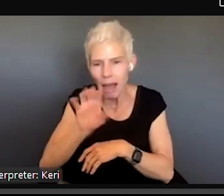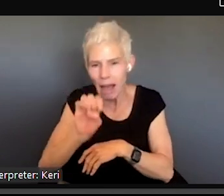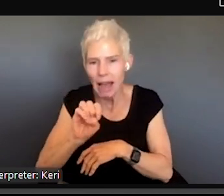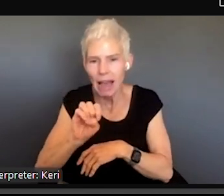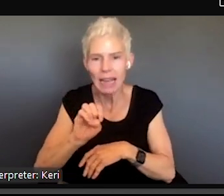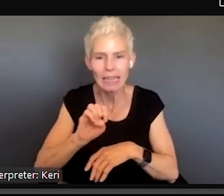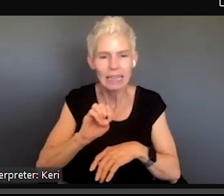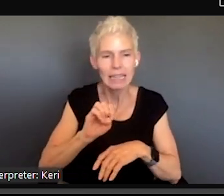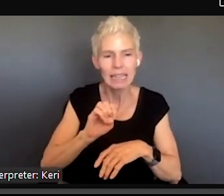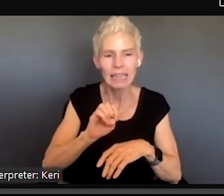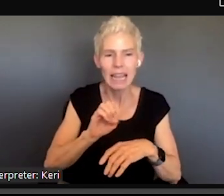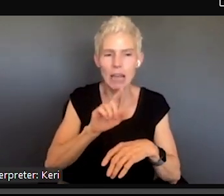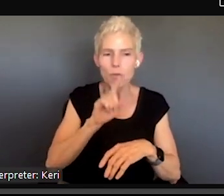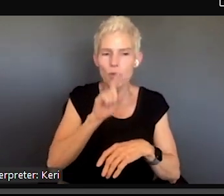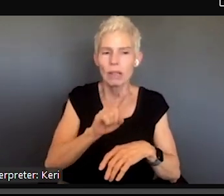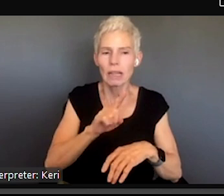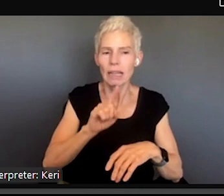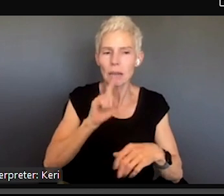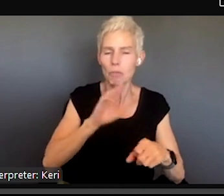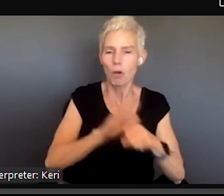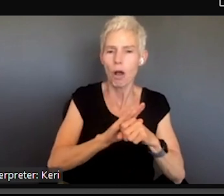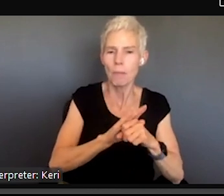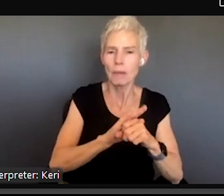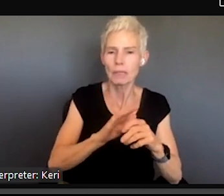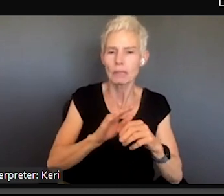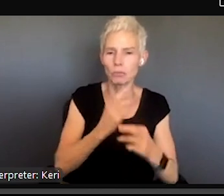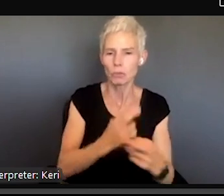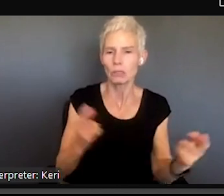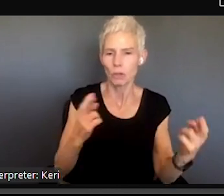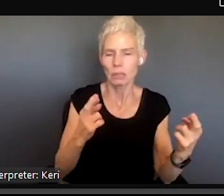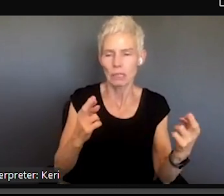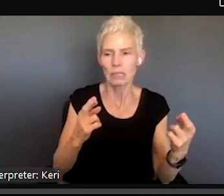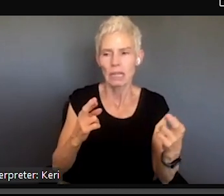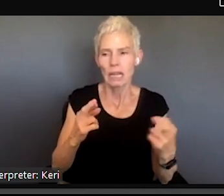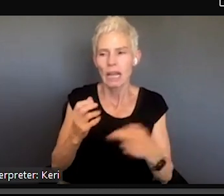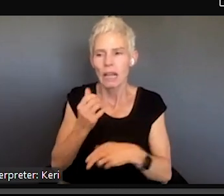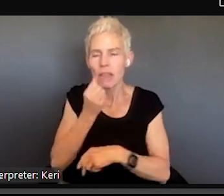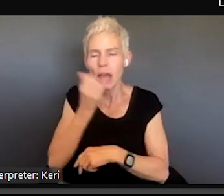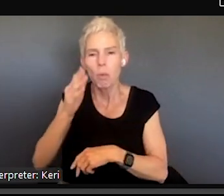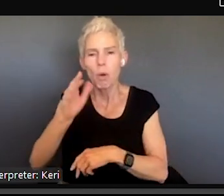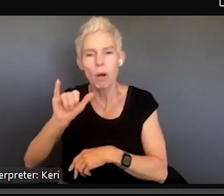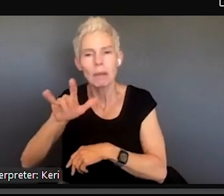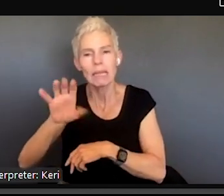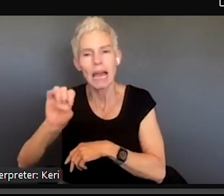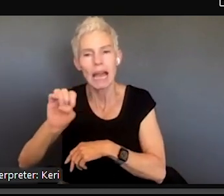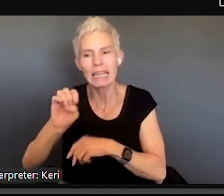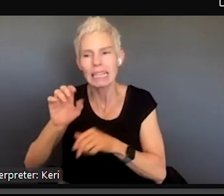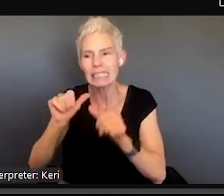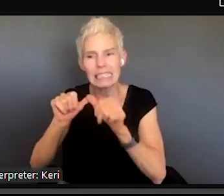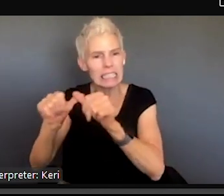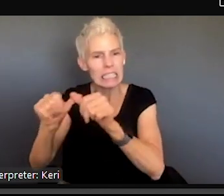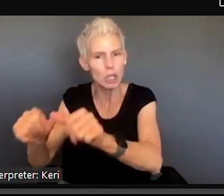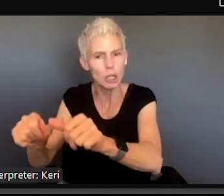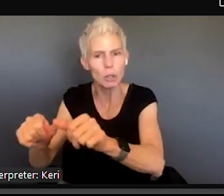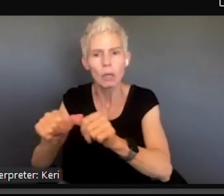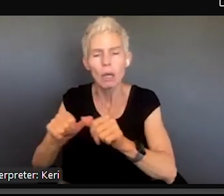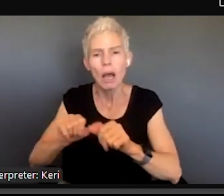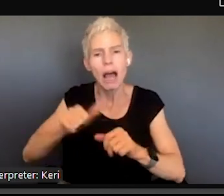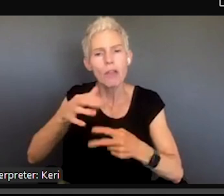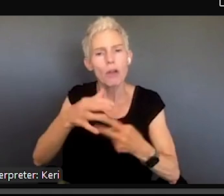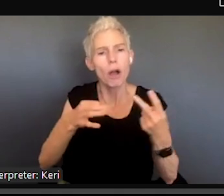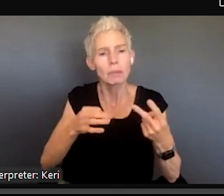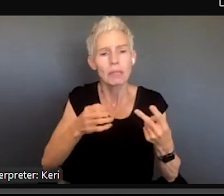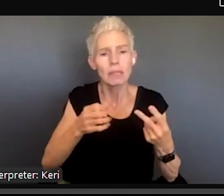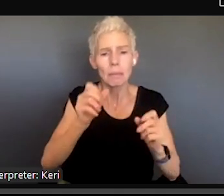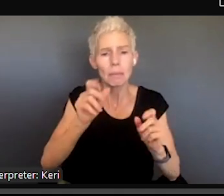line, it's definitely an addition to the continuum and it gives an option that a lot of folks may not have had before. Like when I go back